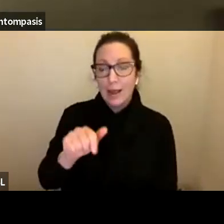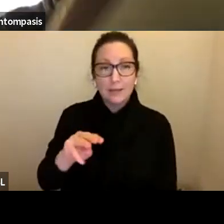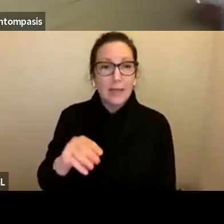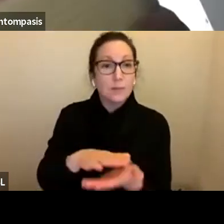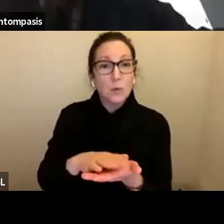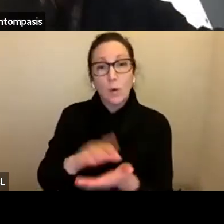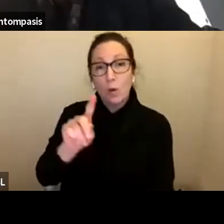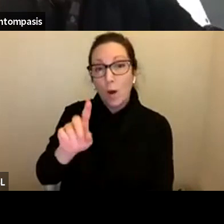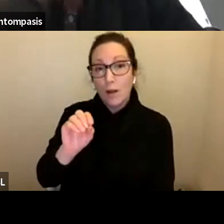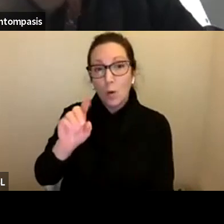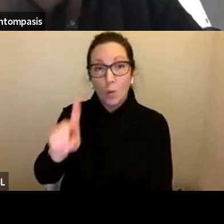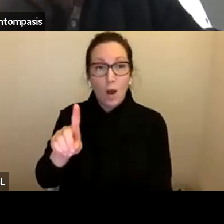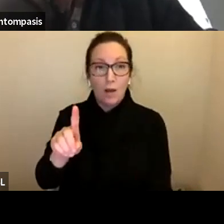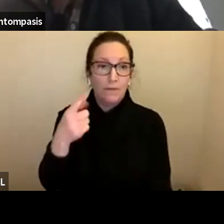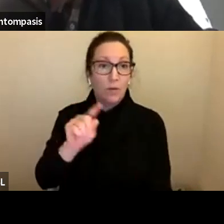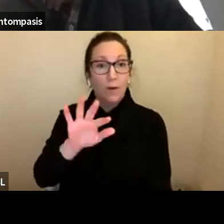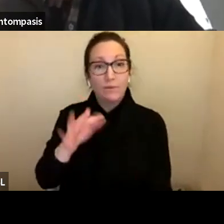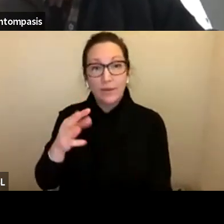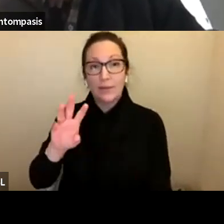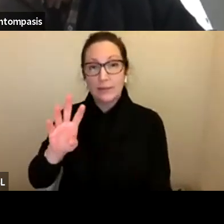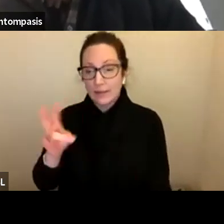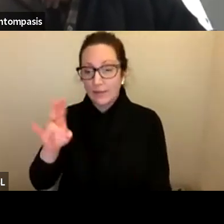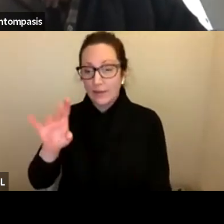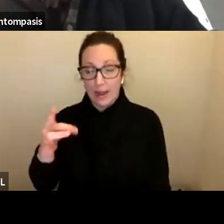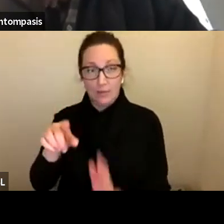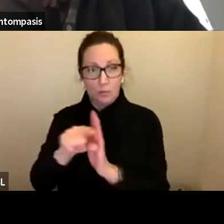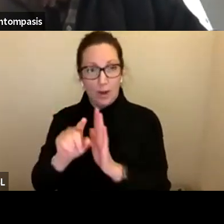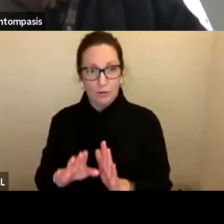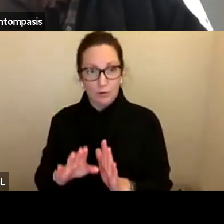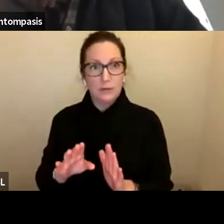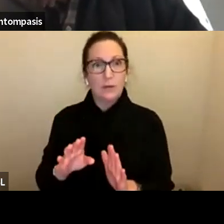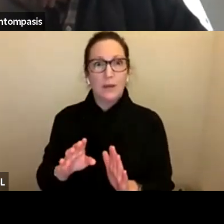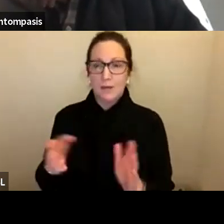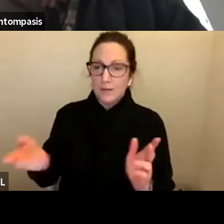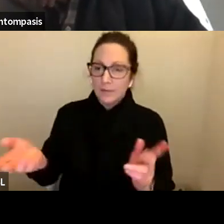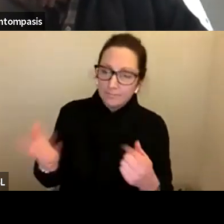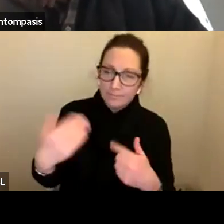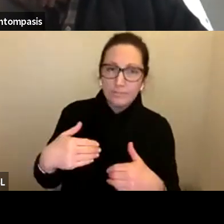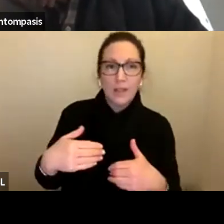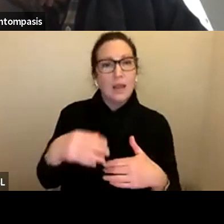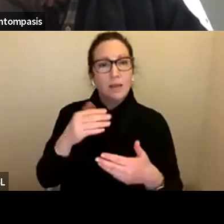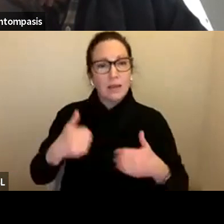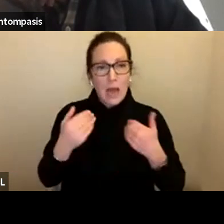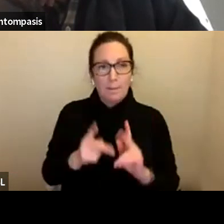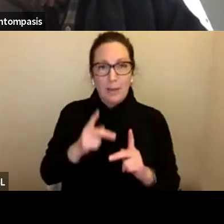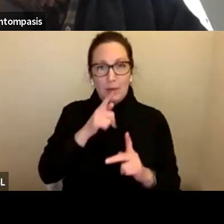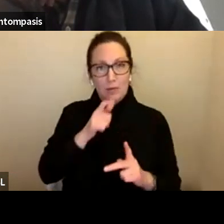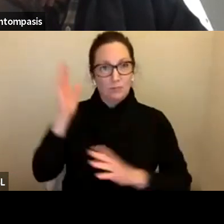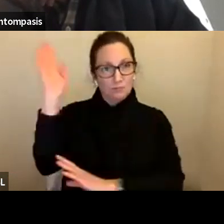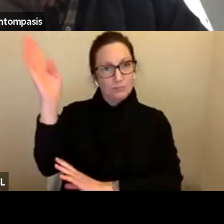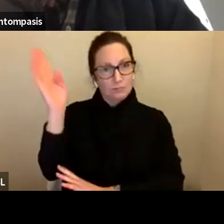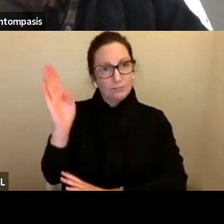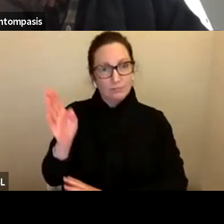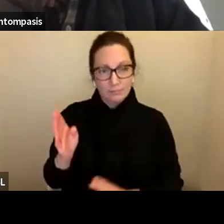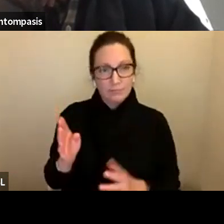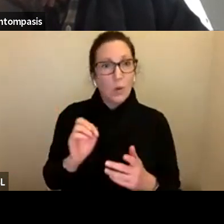separate assembly for 5th, 7th, and 8th graders in each school. Use young people from exam schools to conduct these sessions, or what about youth from